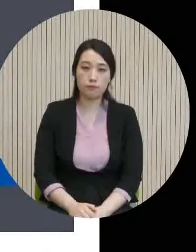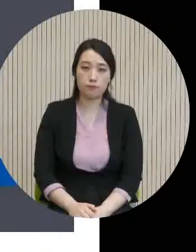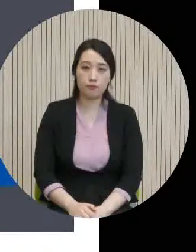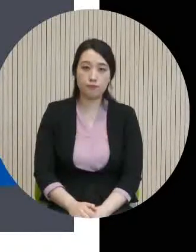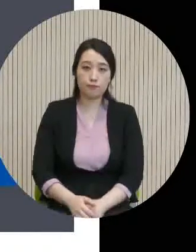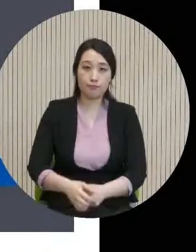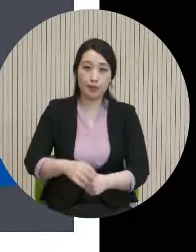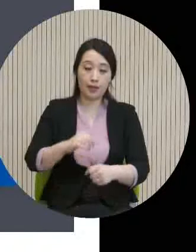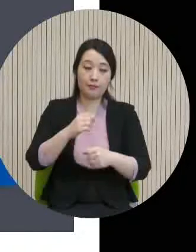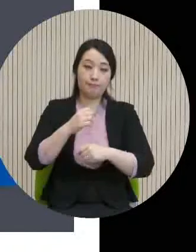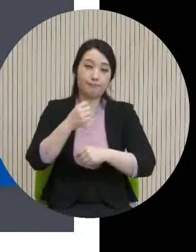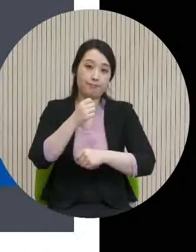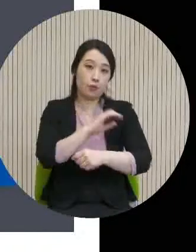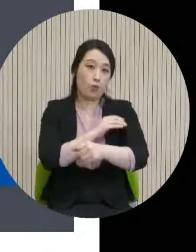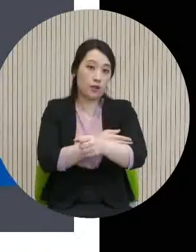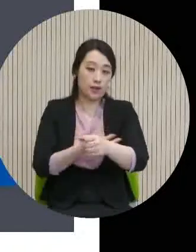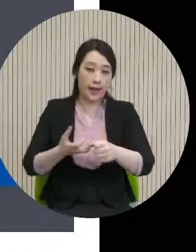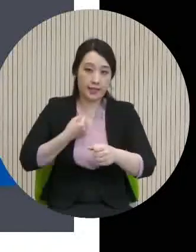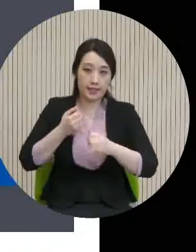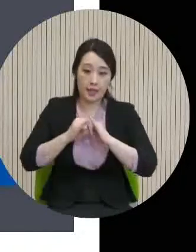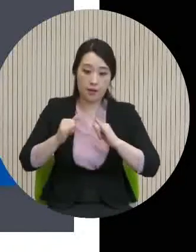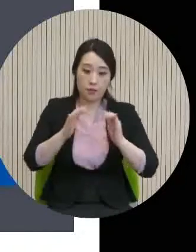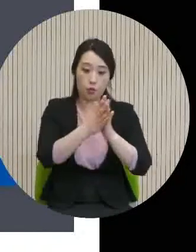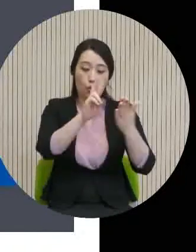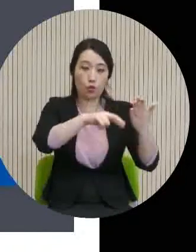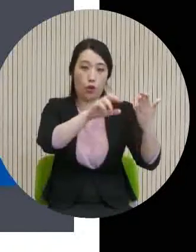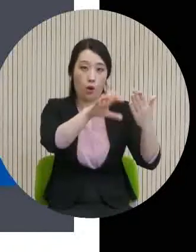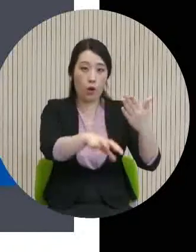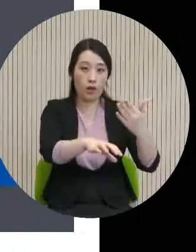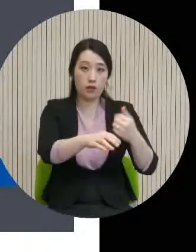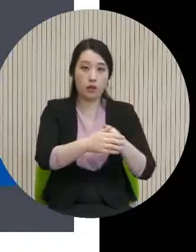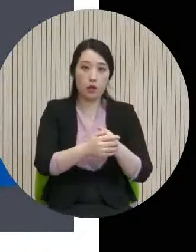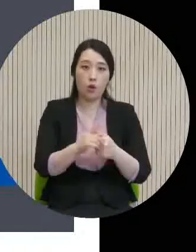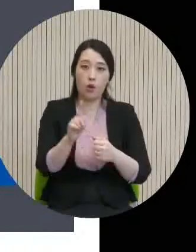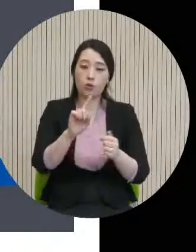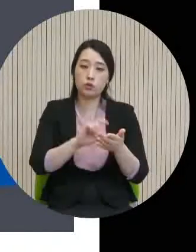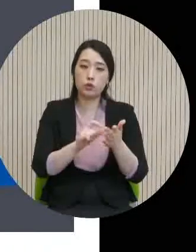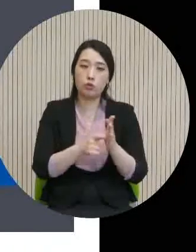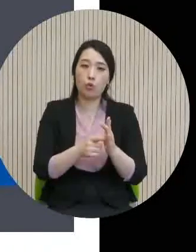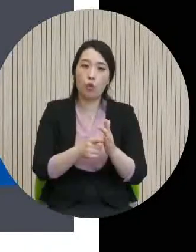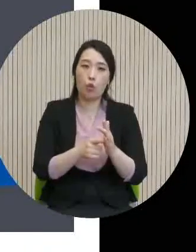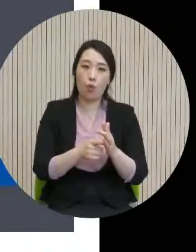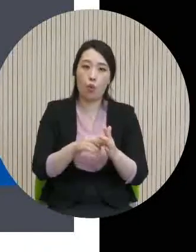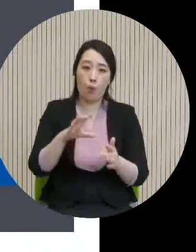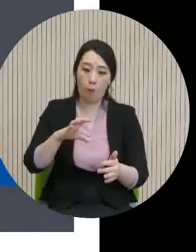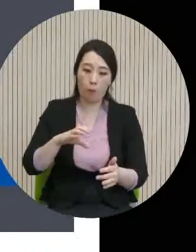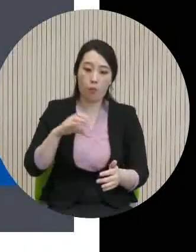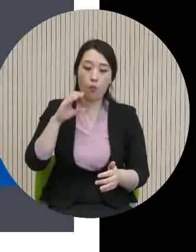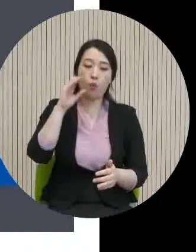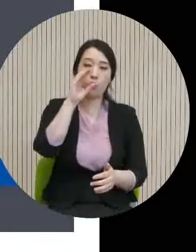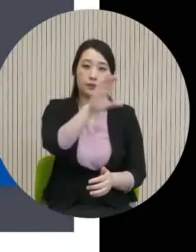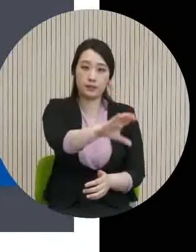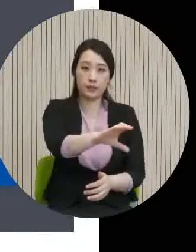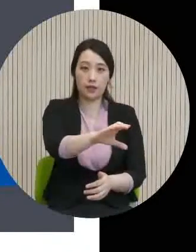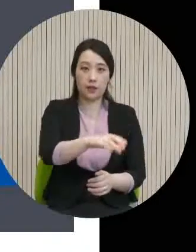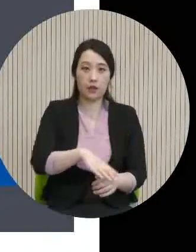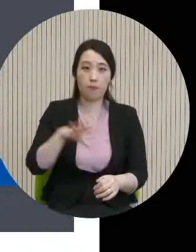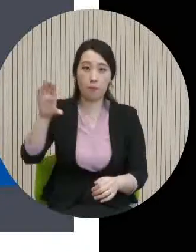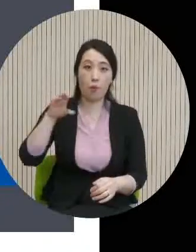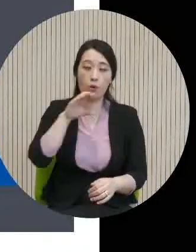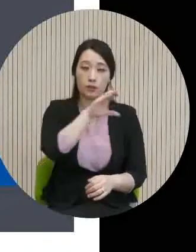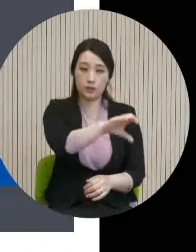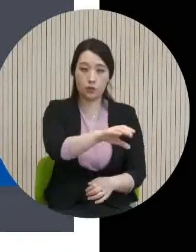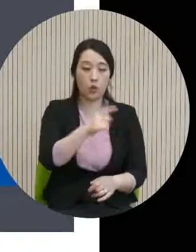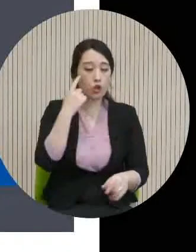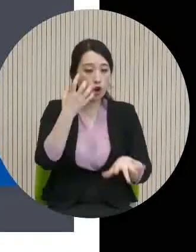example, to allow some copies to be made for private study purposes, to allow the library to